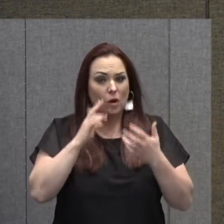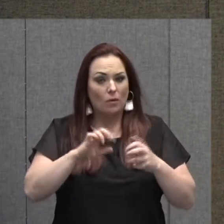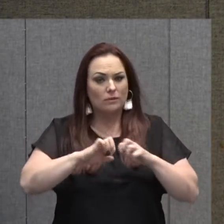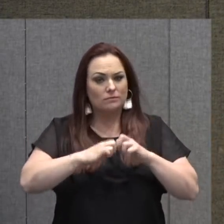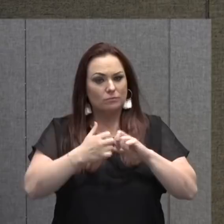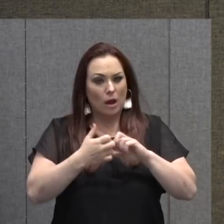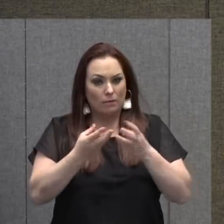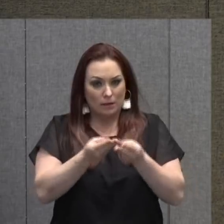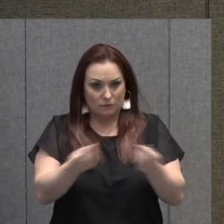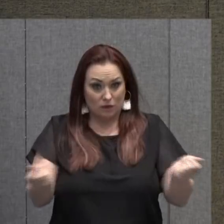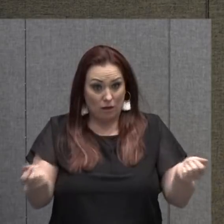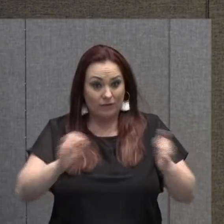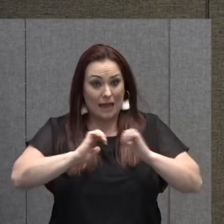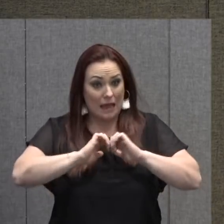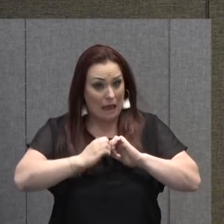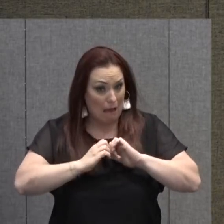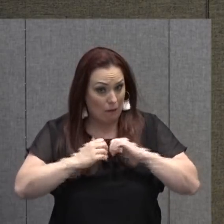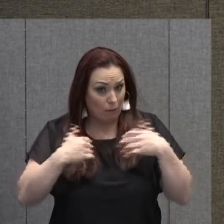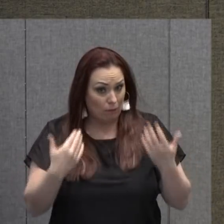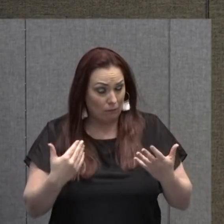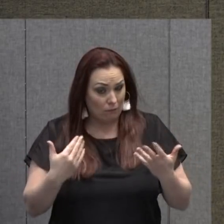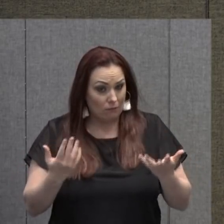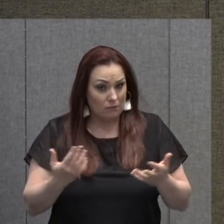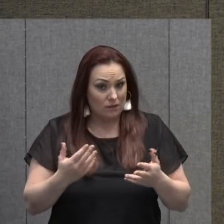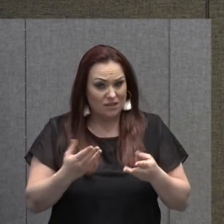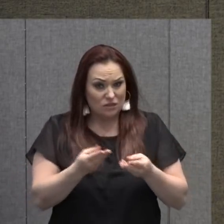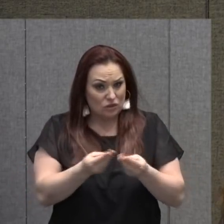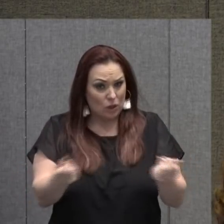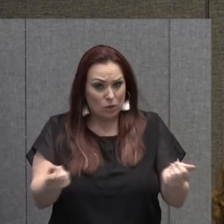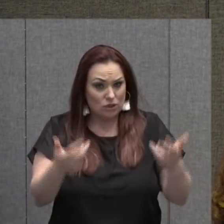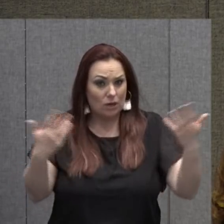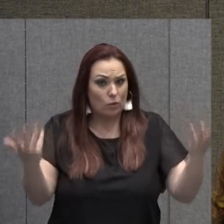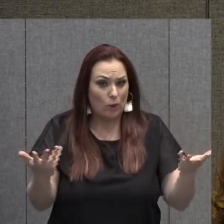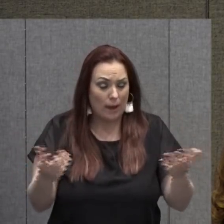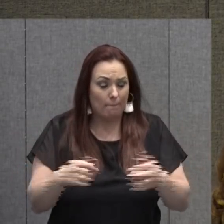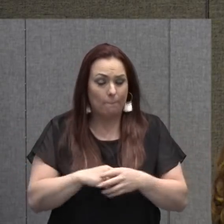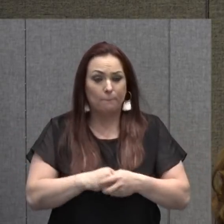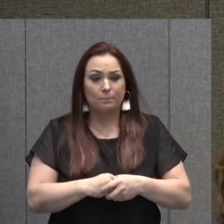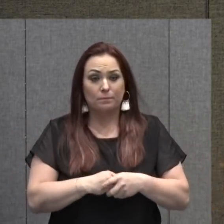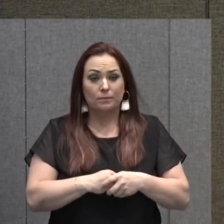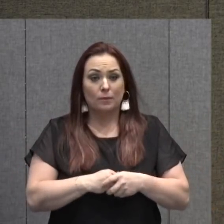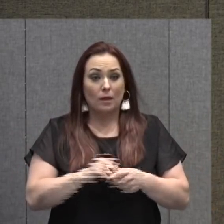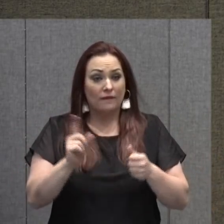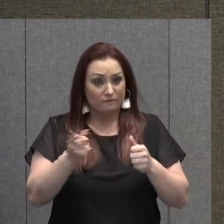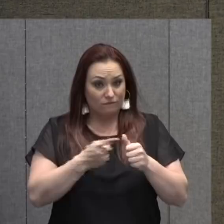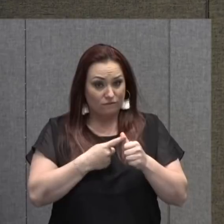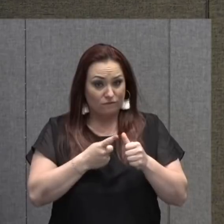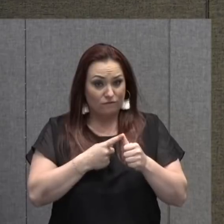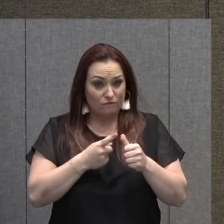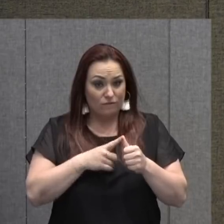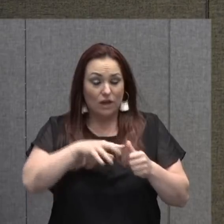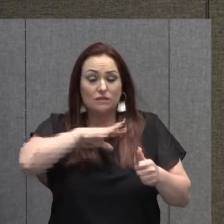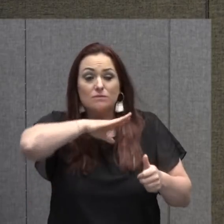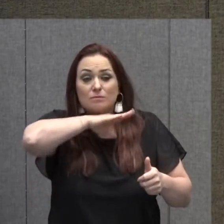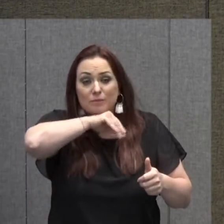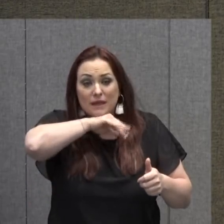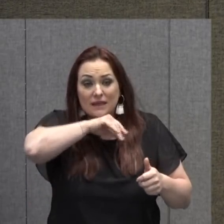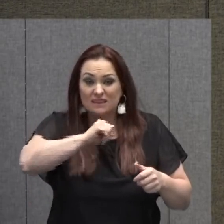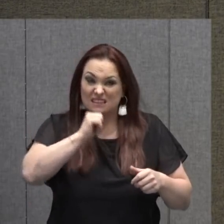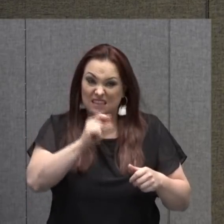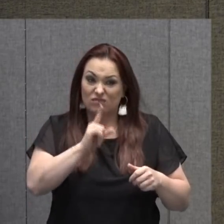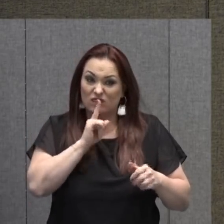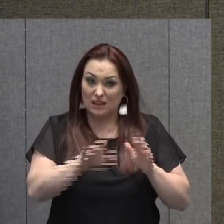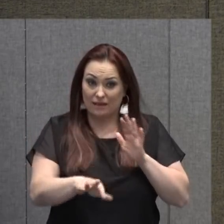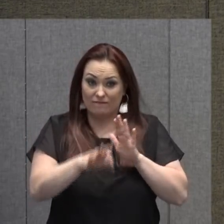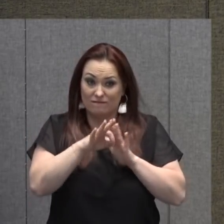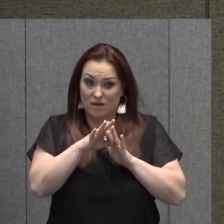how many of you are thinking, well, what was the solution? Because for the first little pig, didn't really find a solution